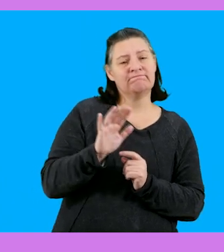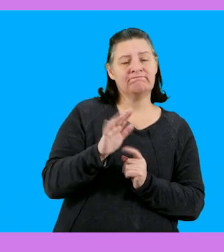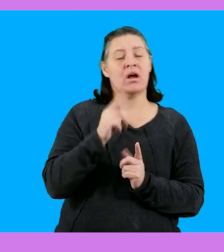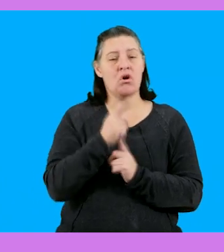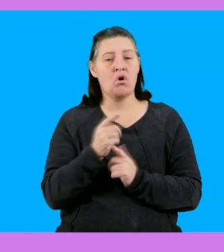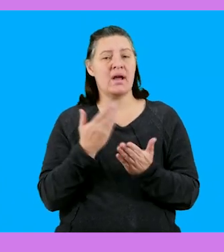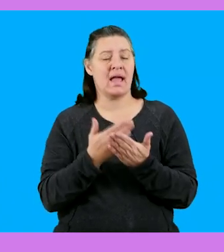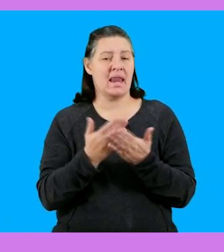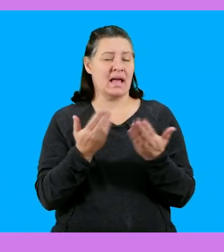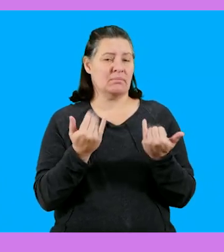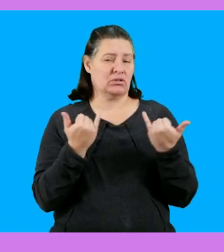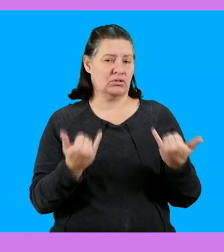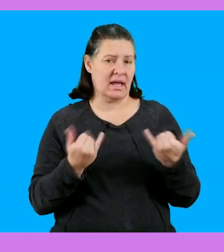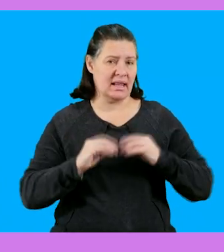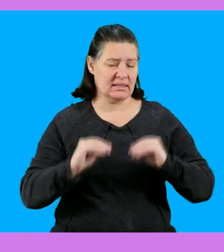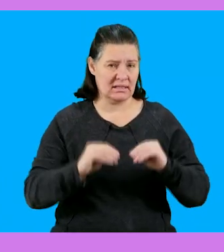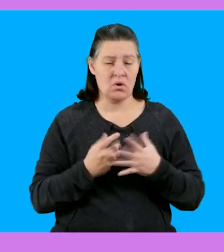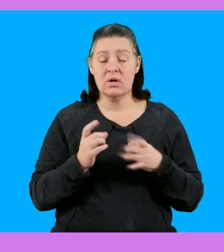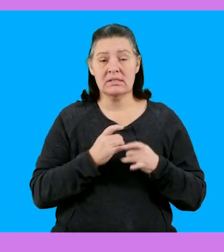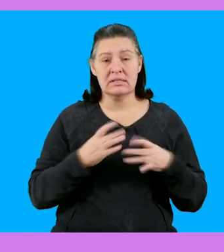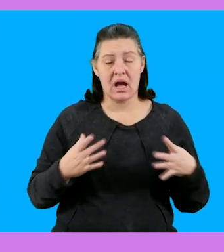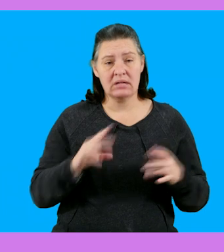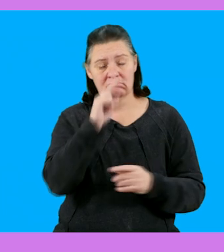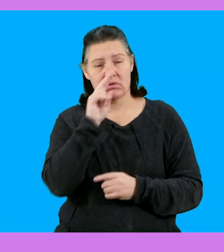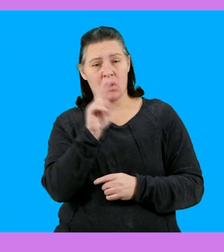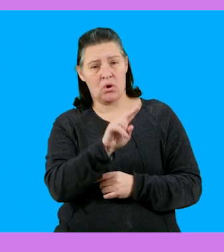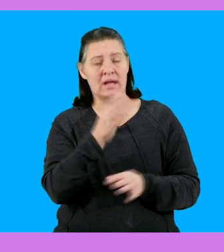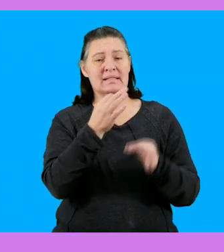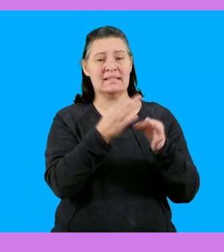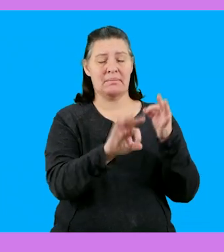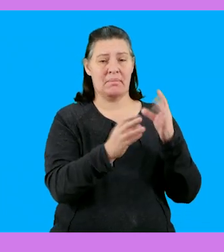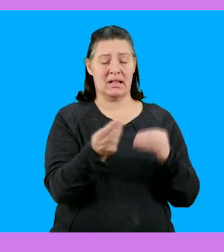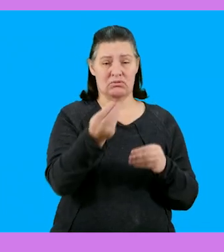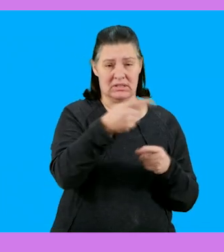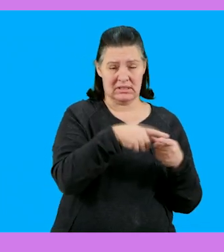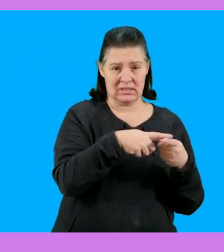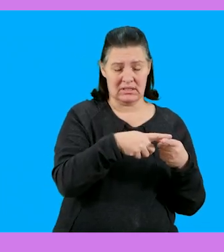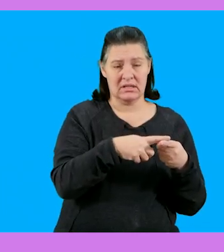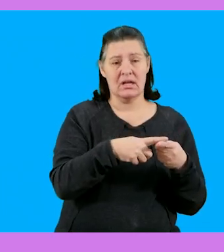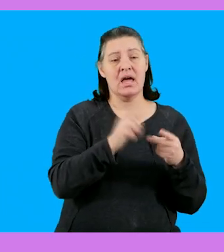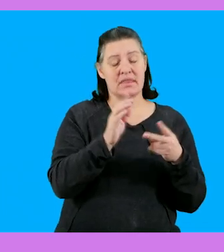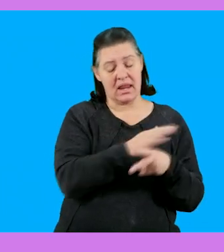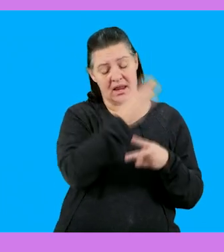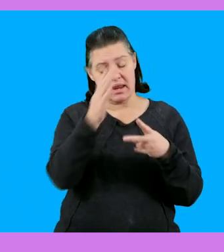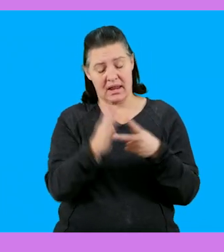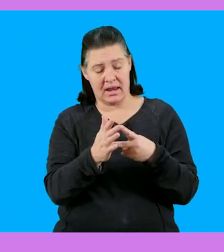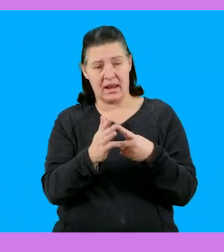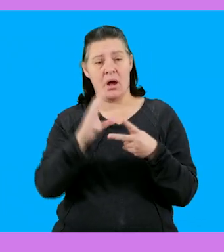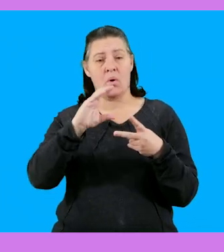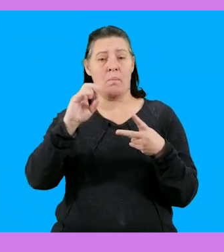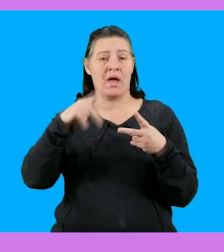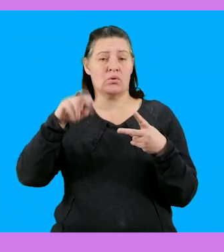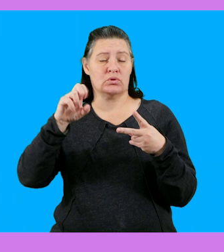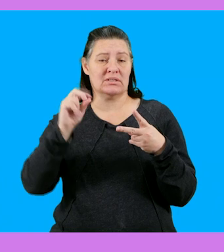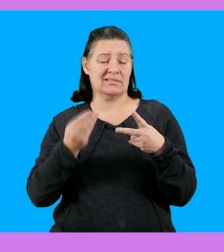less what you can expect in today's lesson, right? We'll start off by looking at simple interest. Thereafter, we'll continue with